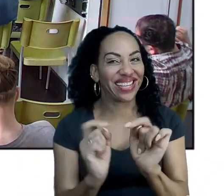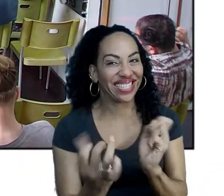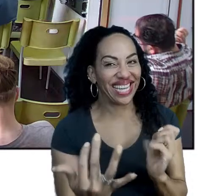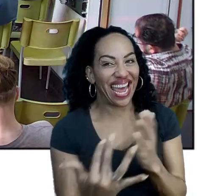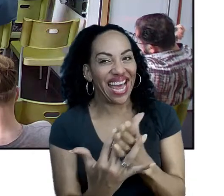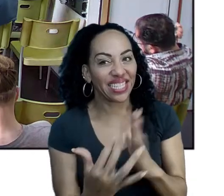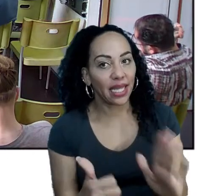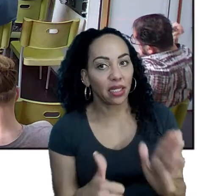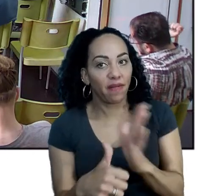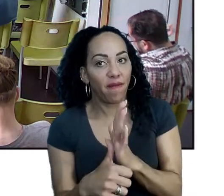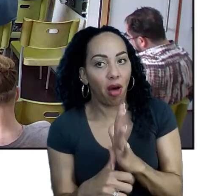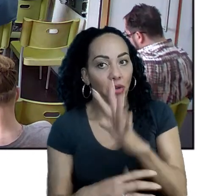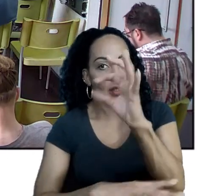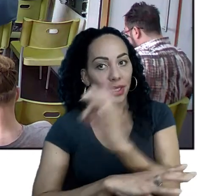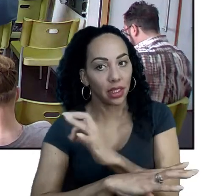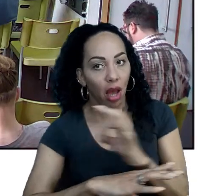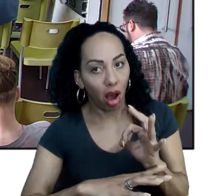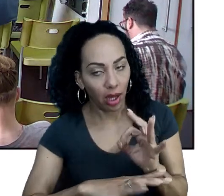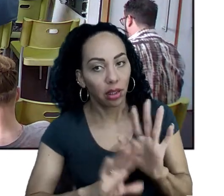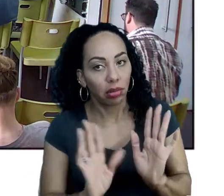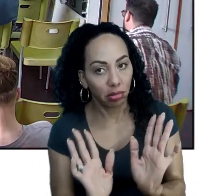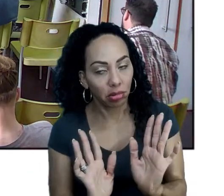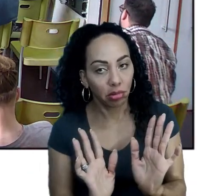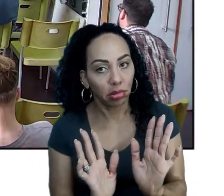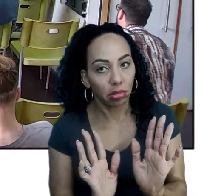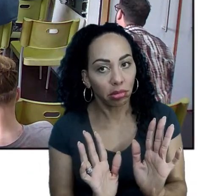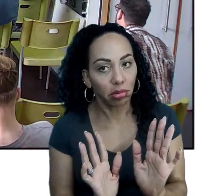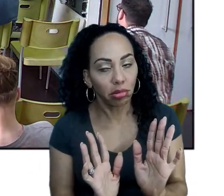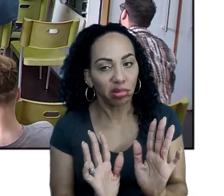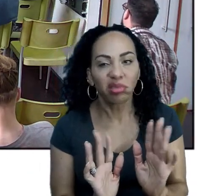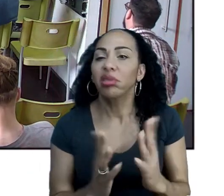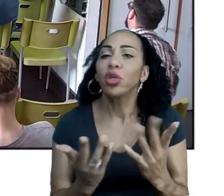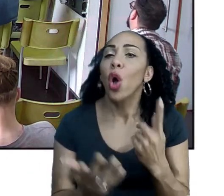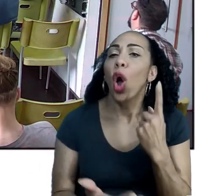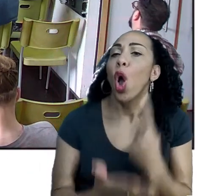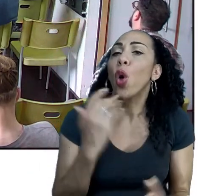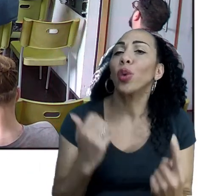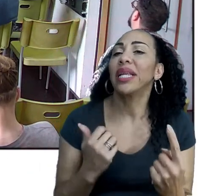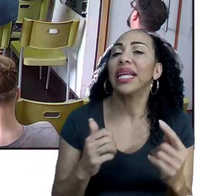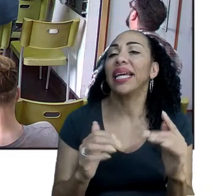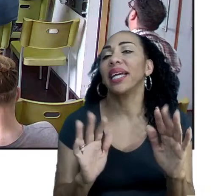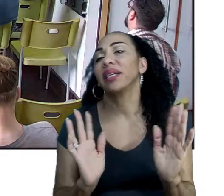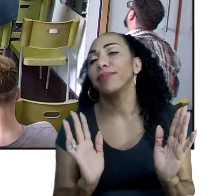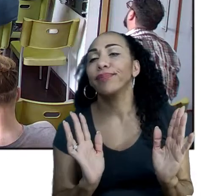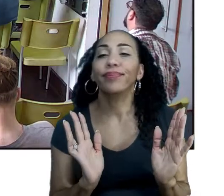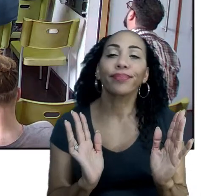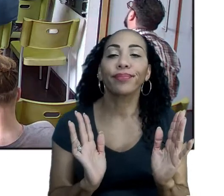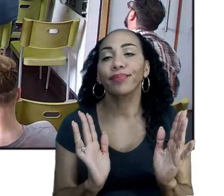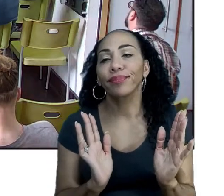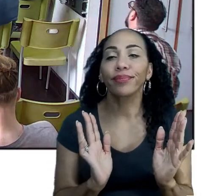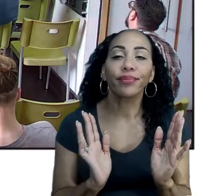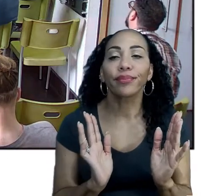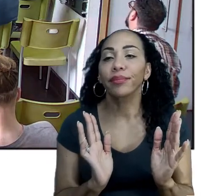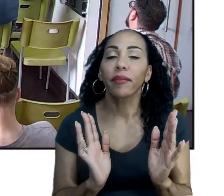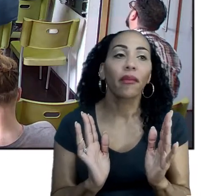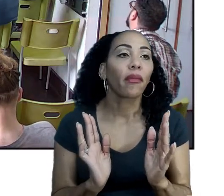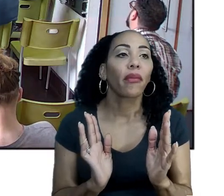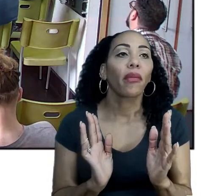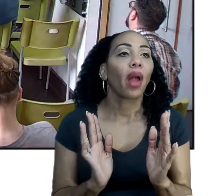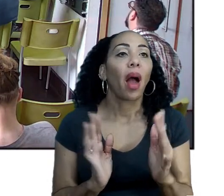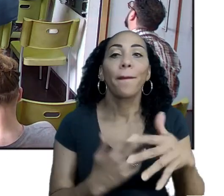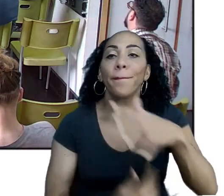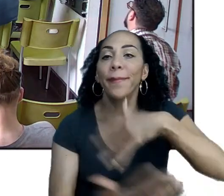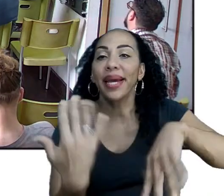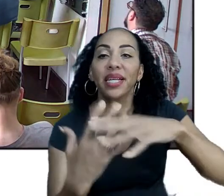want to not just be in the room with different groups of people.